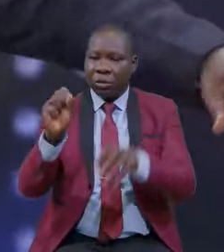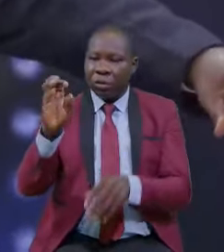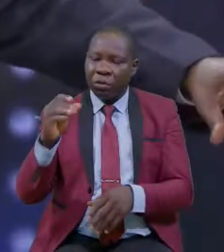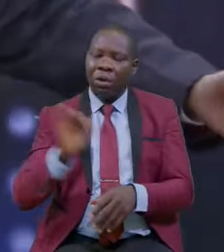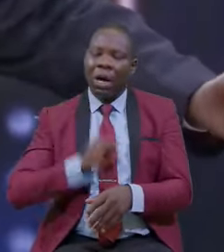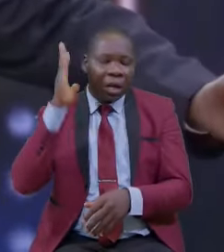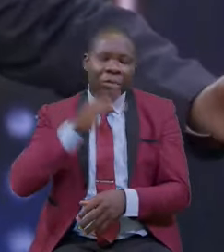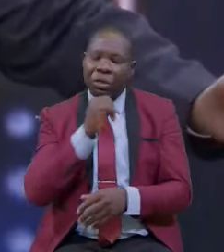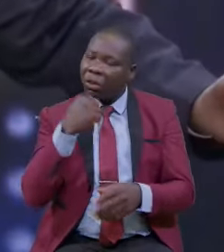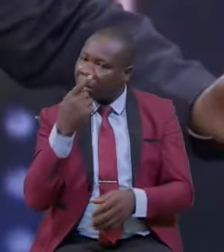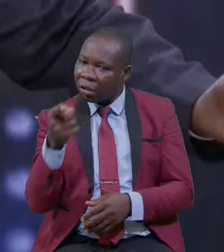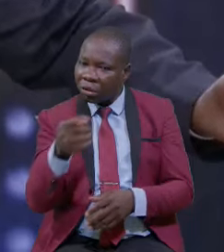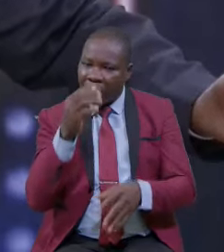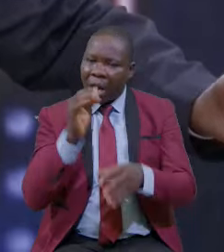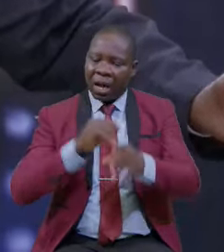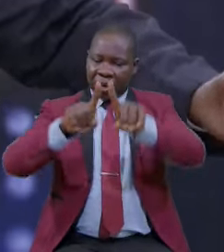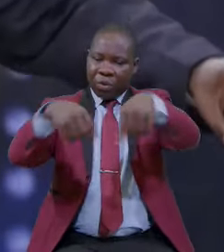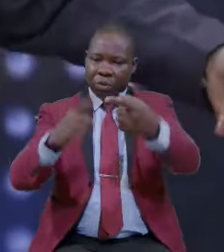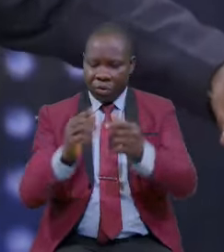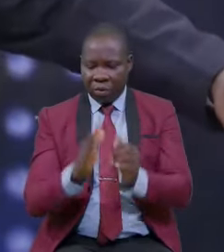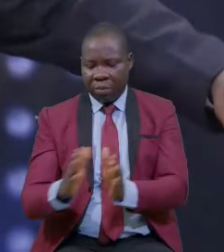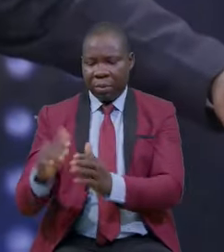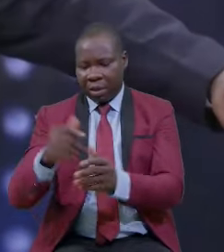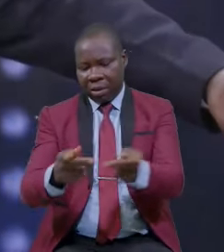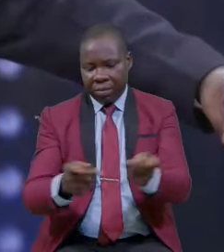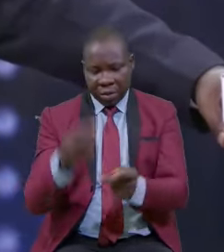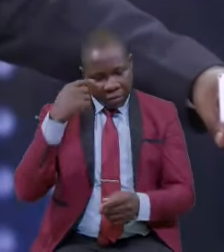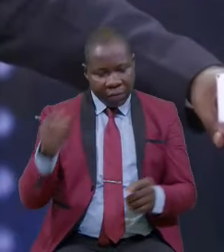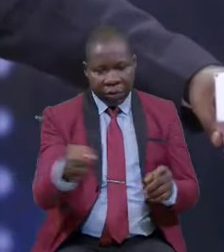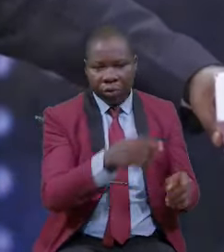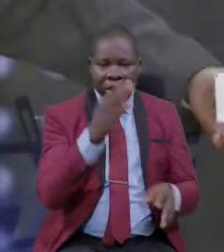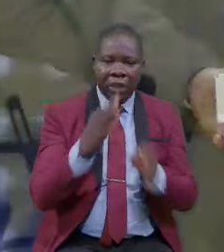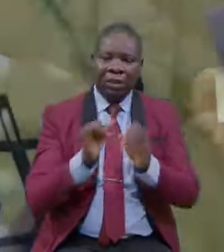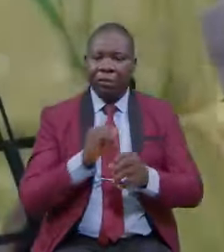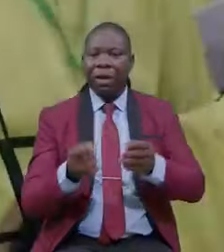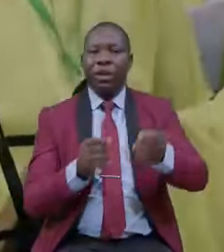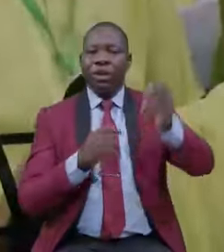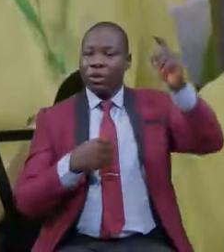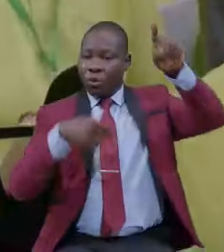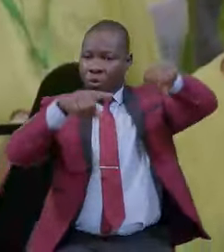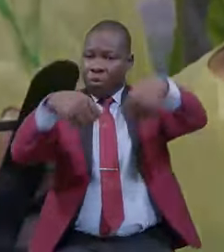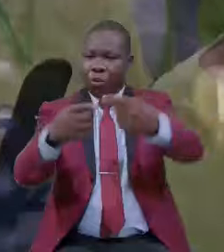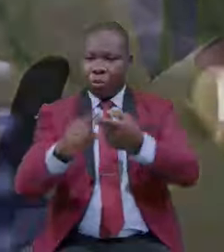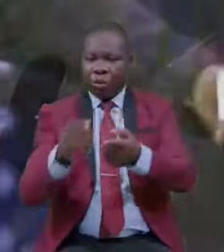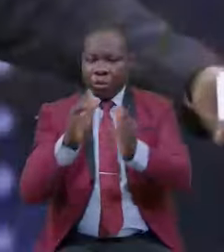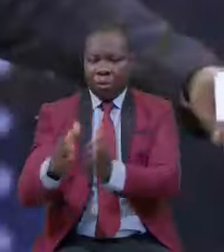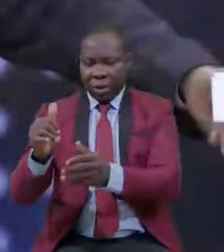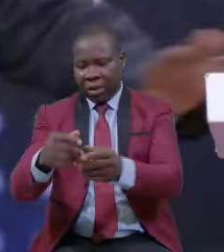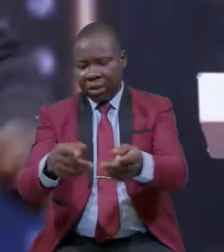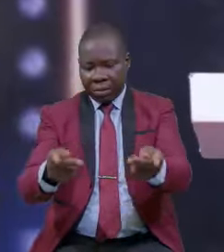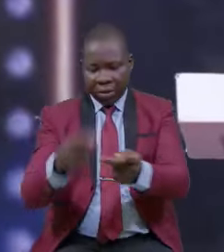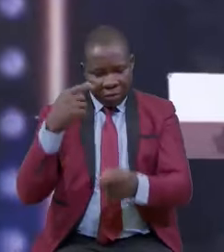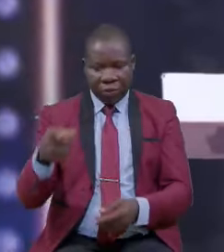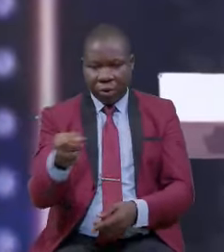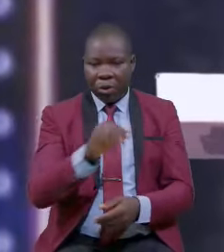place for you, I will come again. And he's coming for you. Yeah. and he's going to take you to